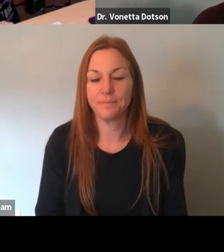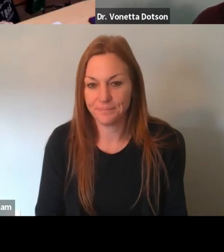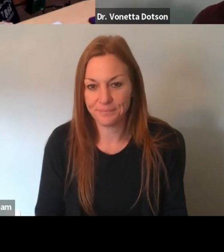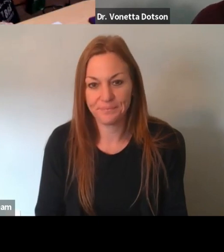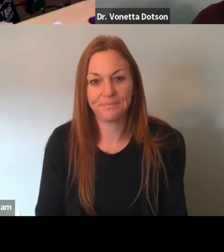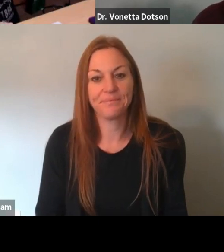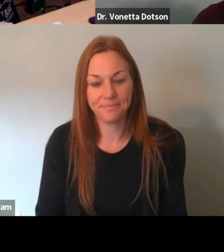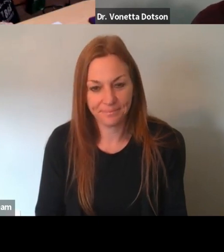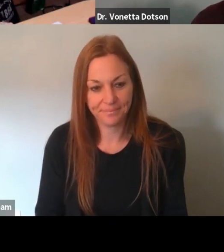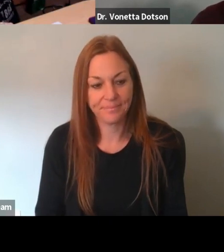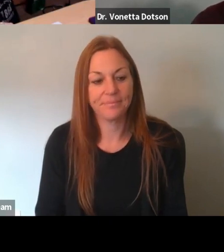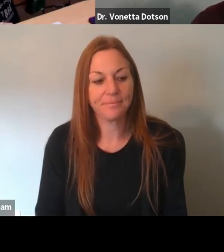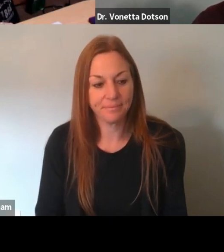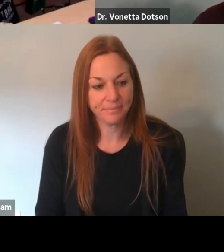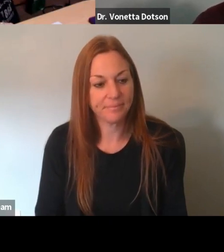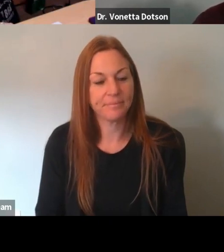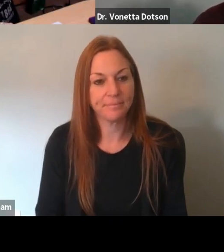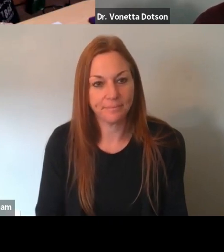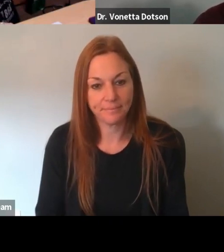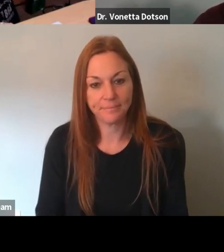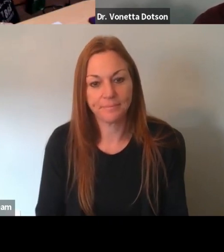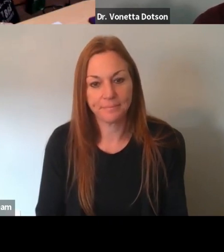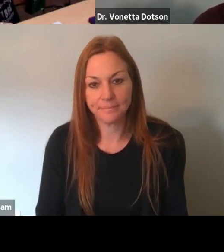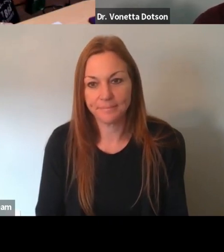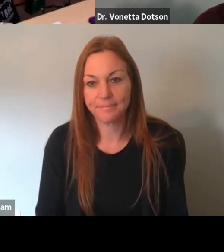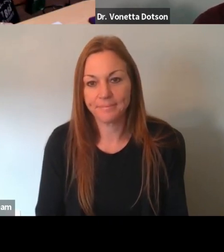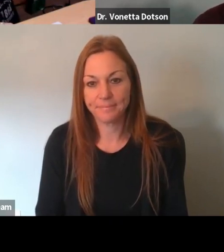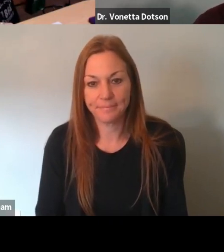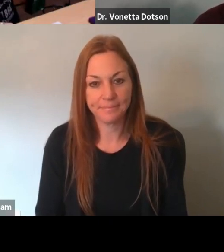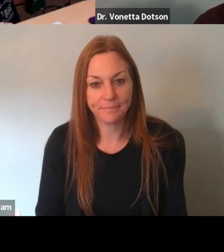Okay, it seems they have arrived.